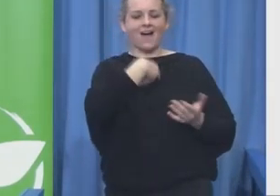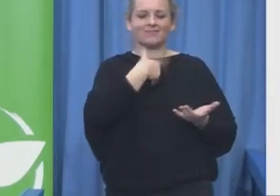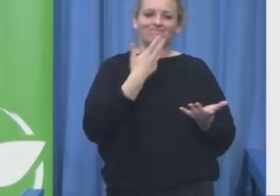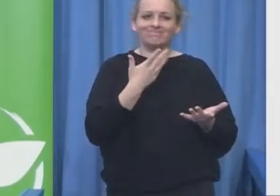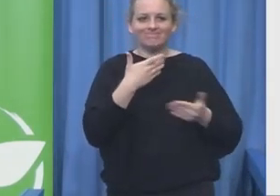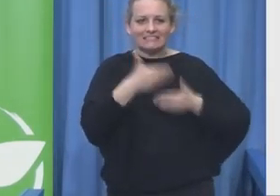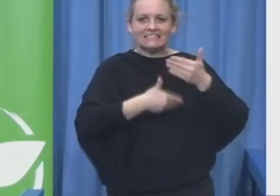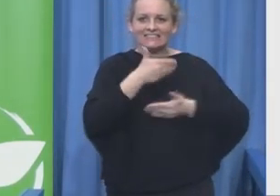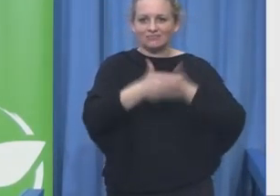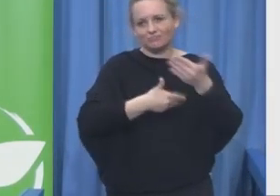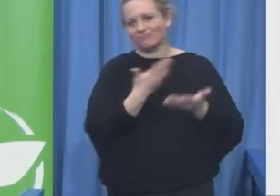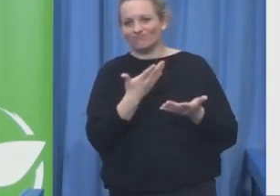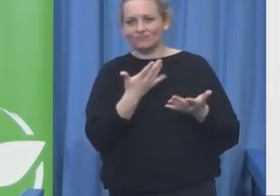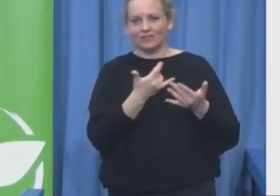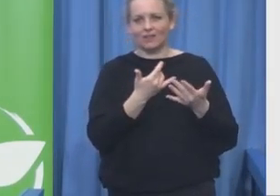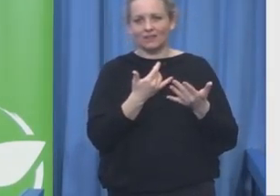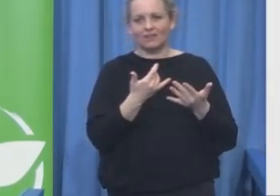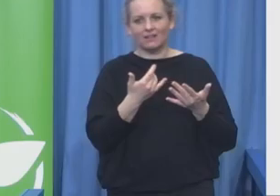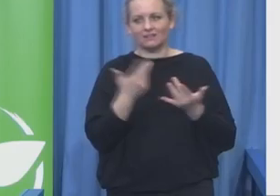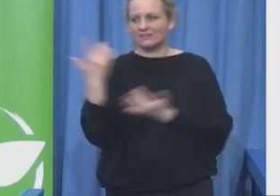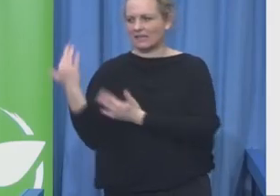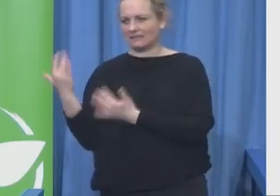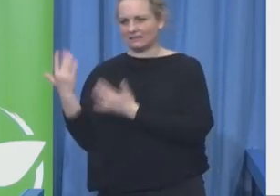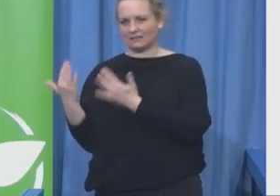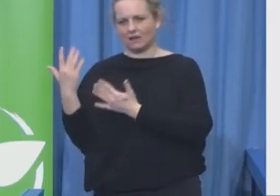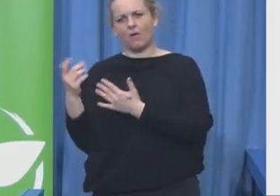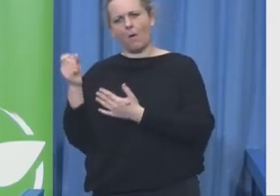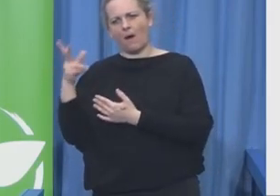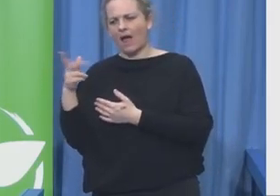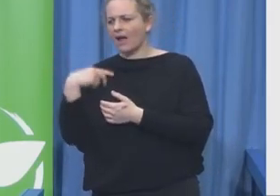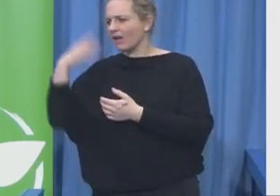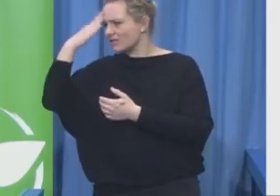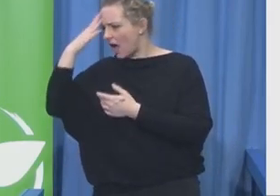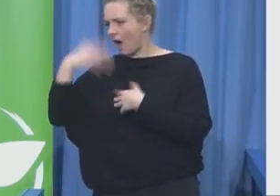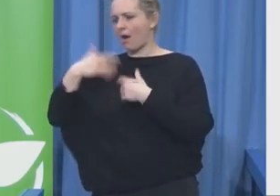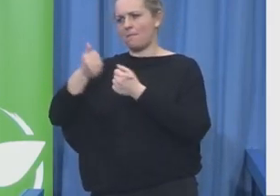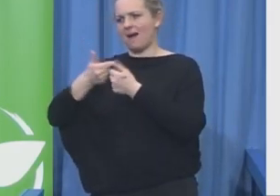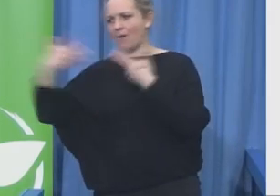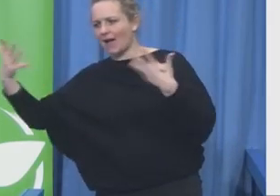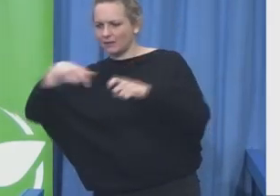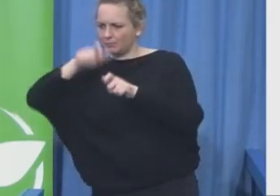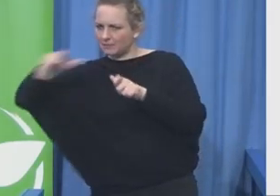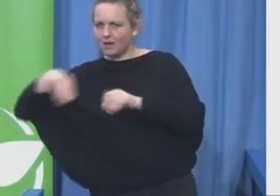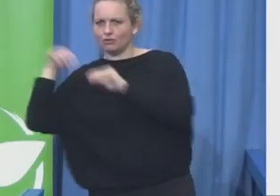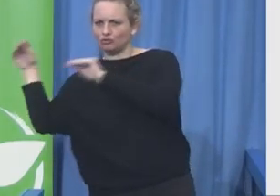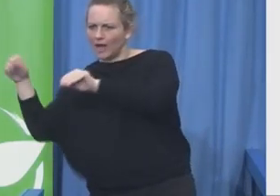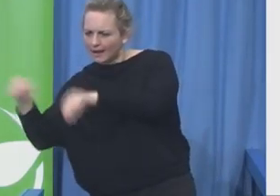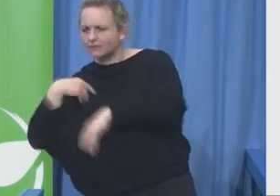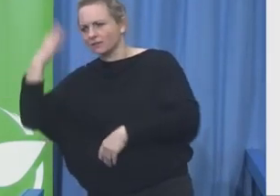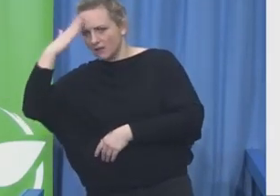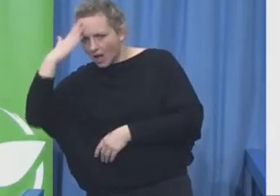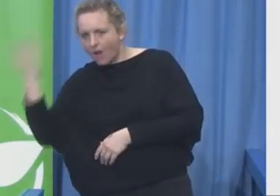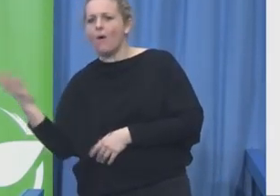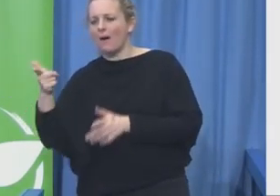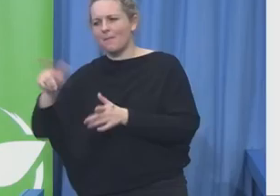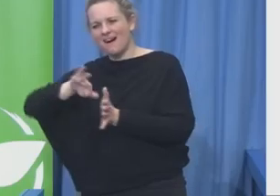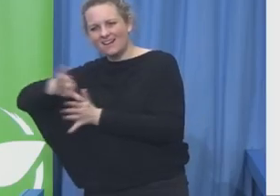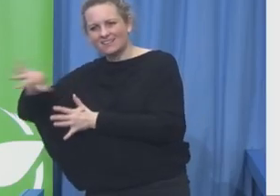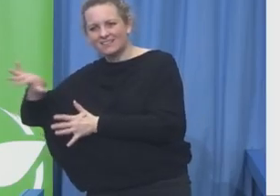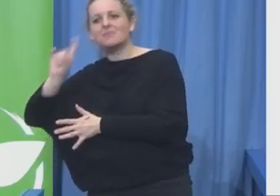thinking where you're just counting how many trainings we've had, how many capacity buildings we've had, to actually thinking